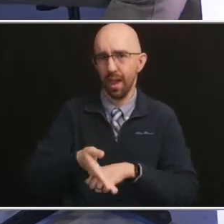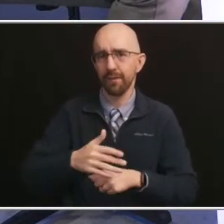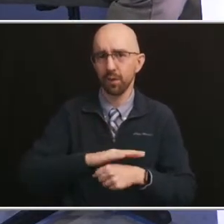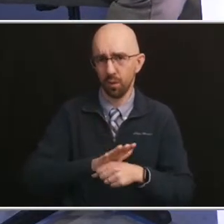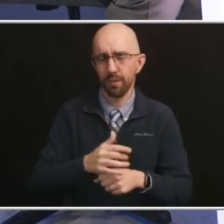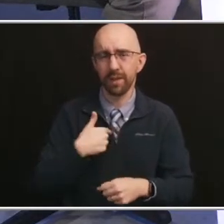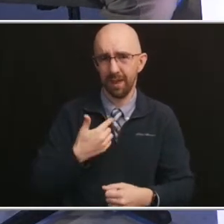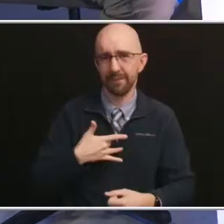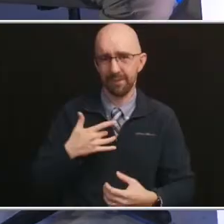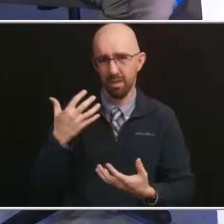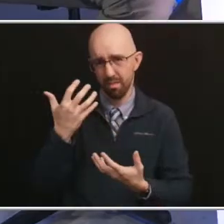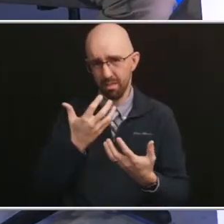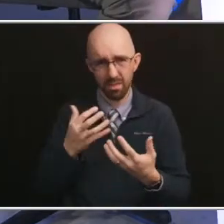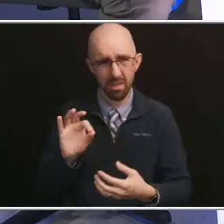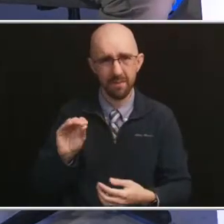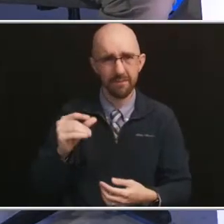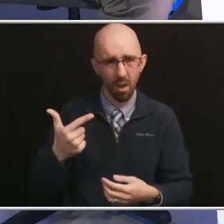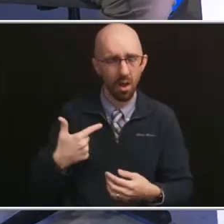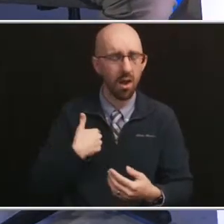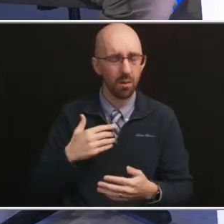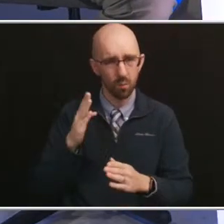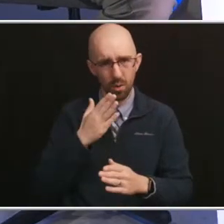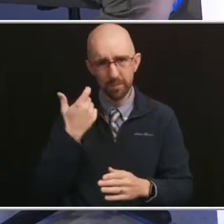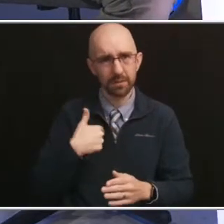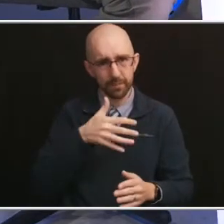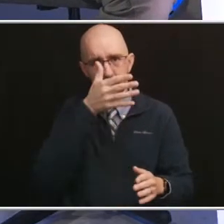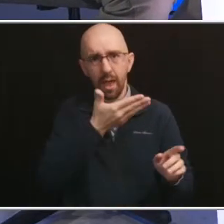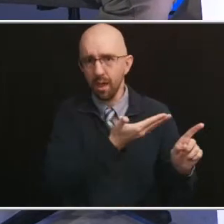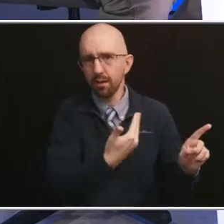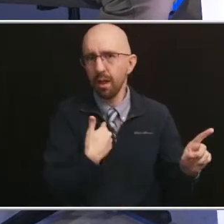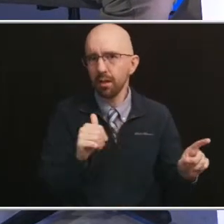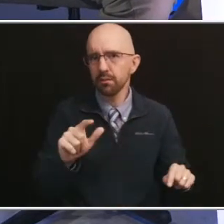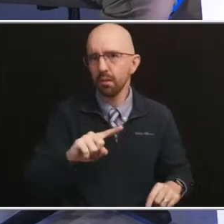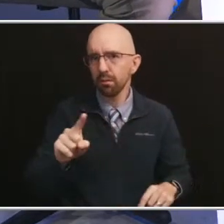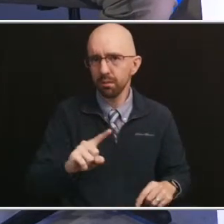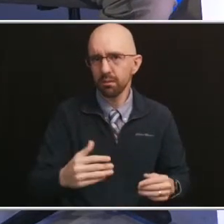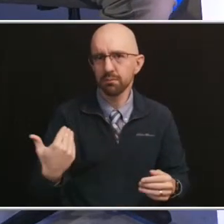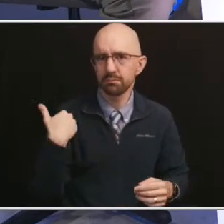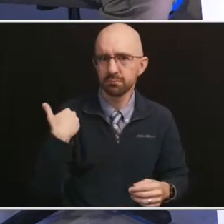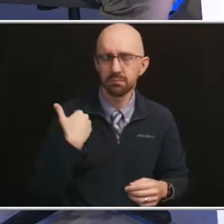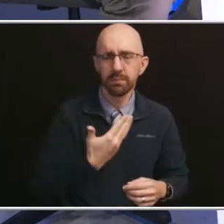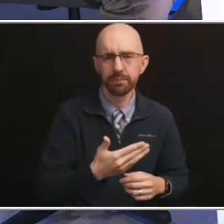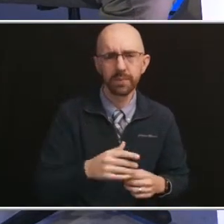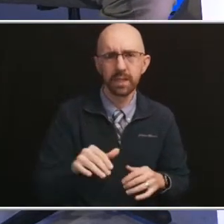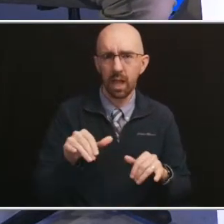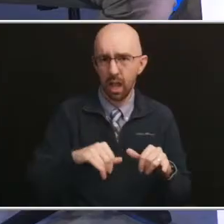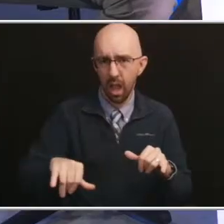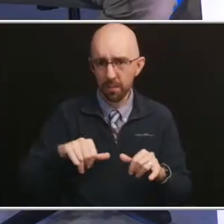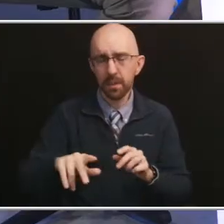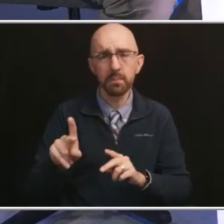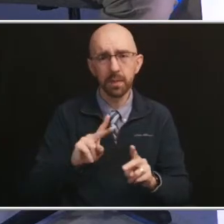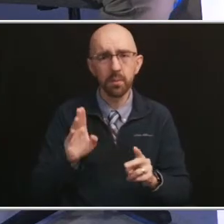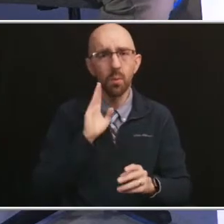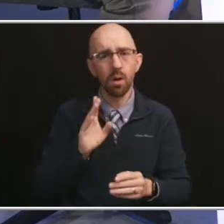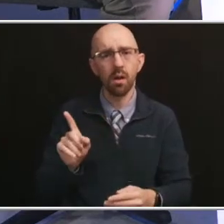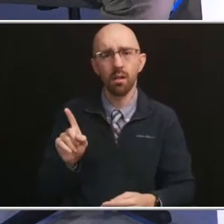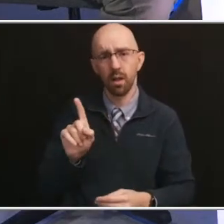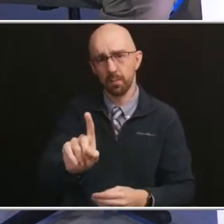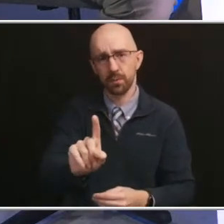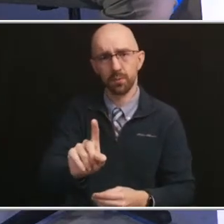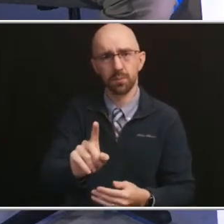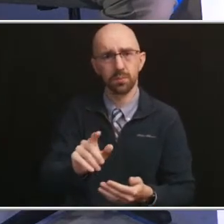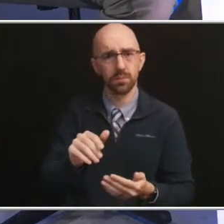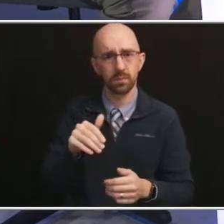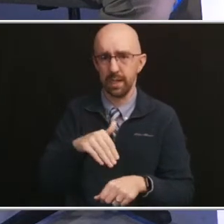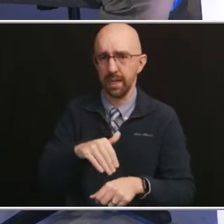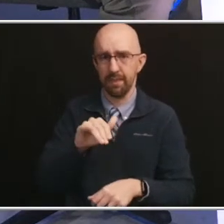fog, and I was already worried because my dad has Alzheimer's, had Alzheimer's. Is it common that people will come to you in those